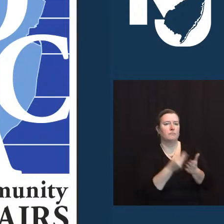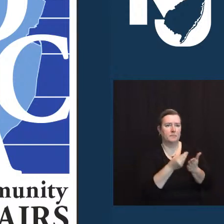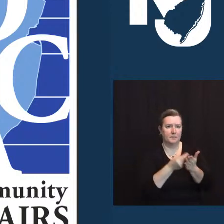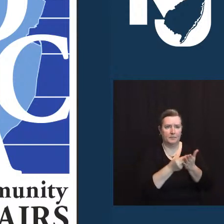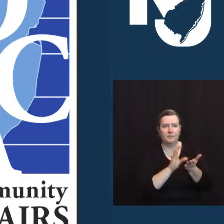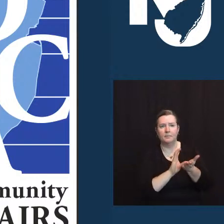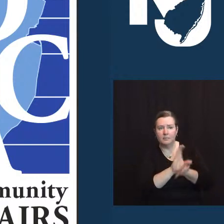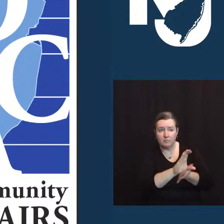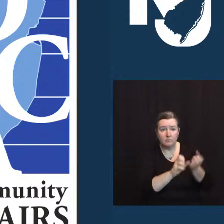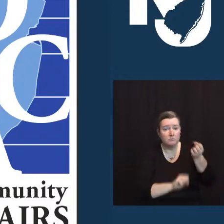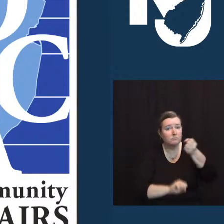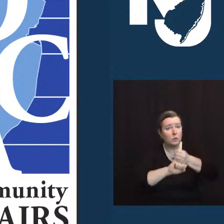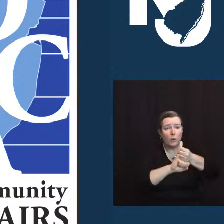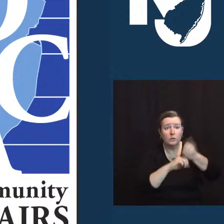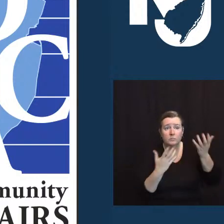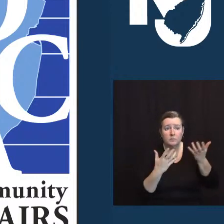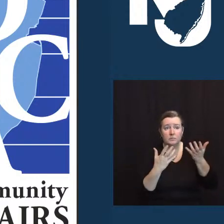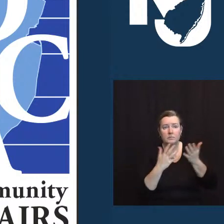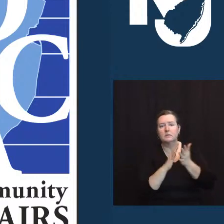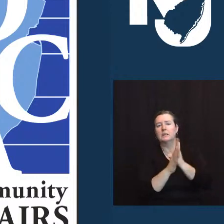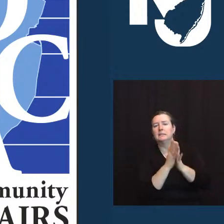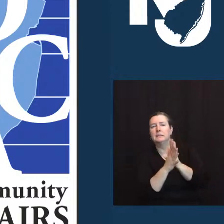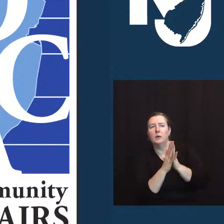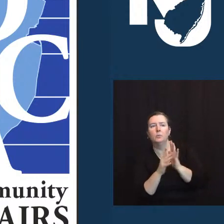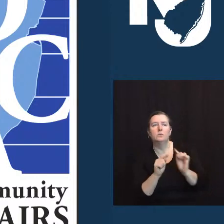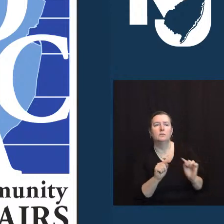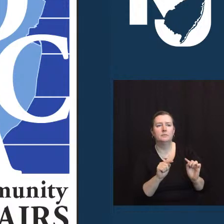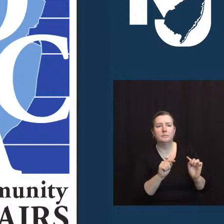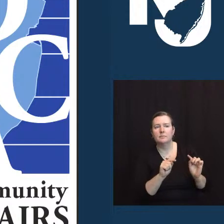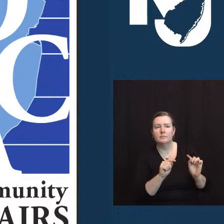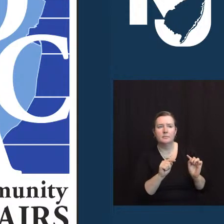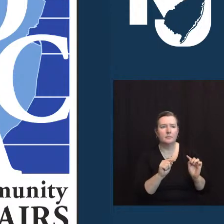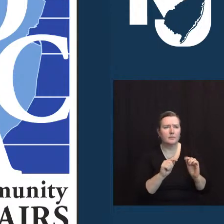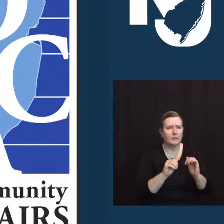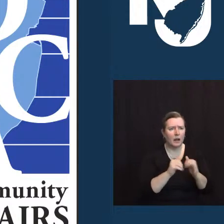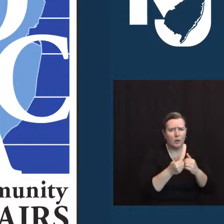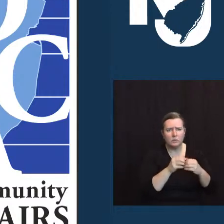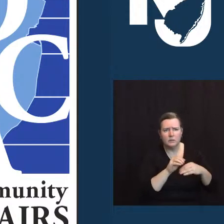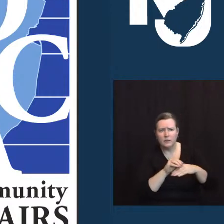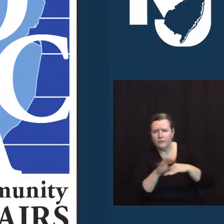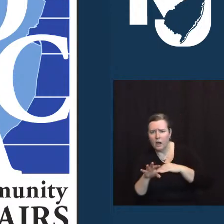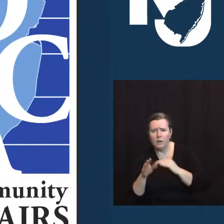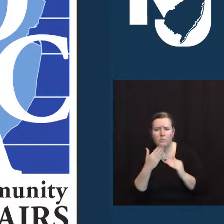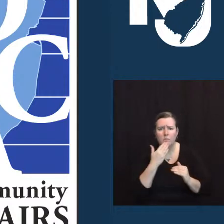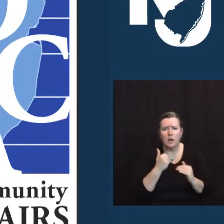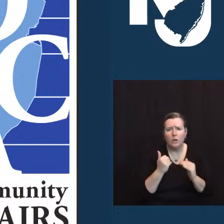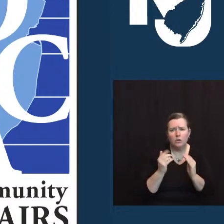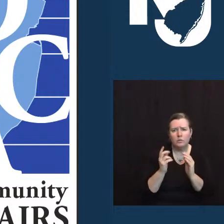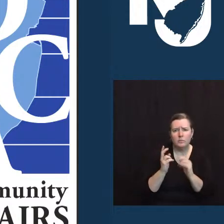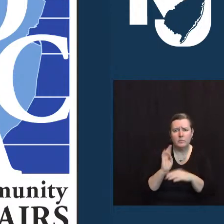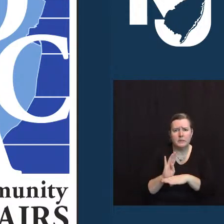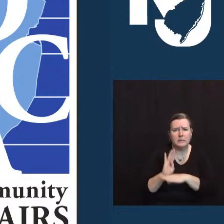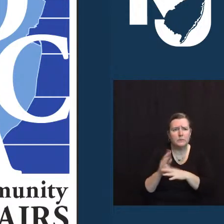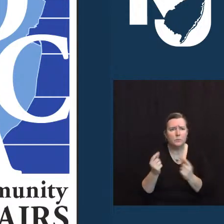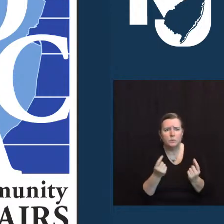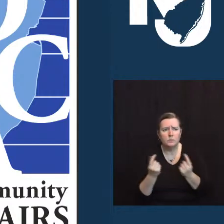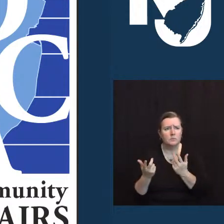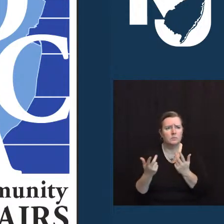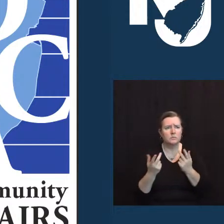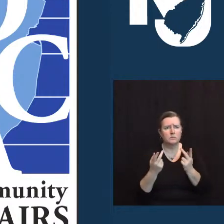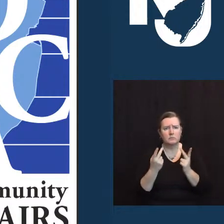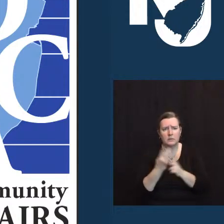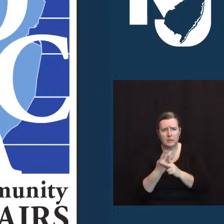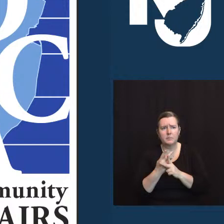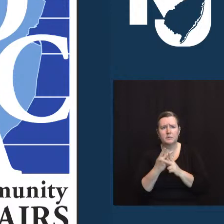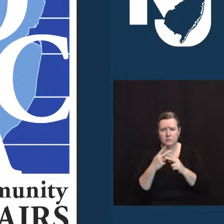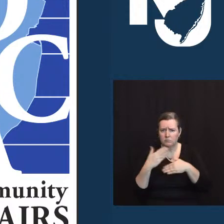the pandemic-impacted small businesses in Hamilton's Neighborhood Preservation Program district. Because of